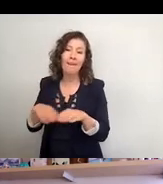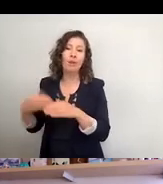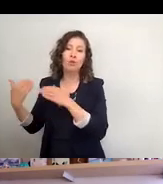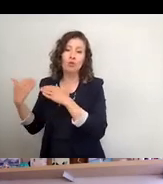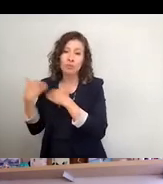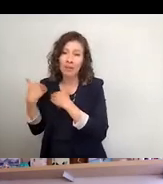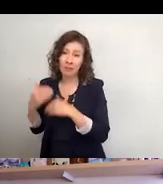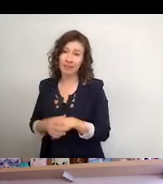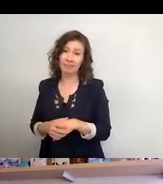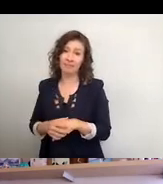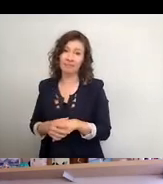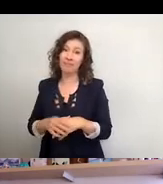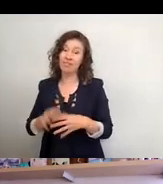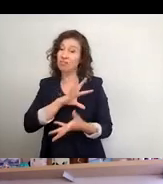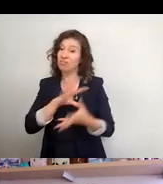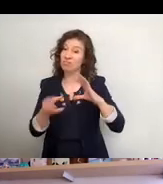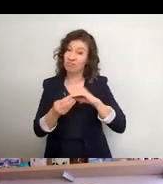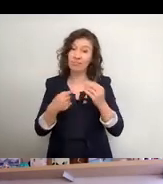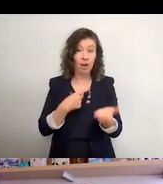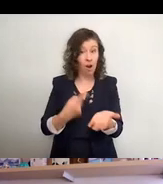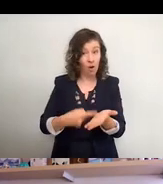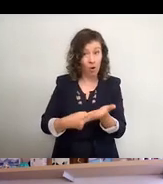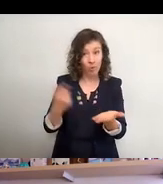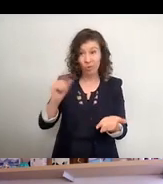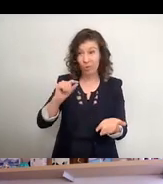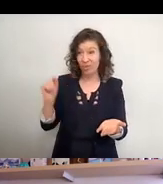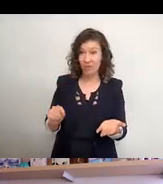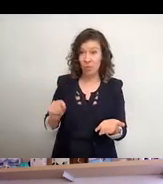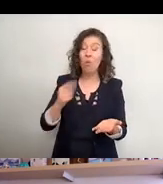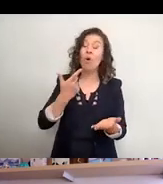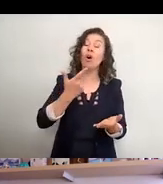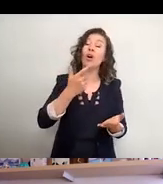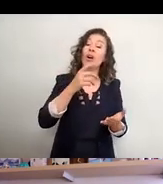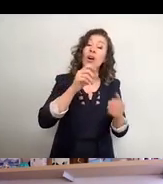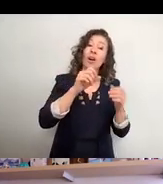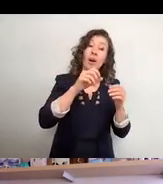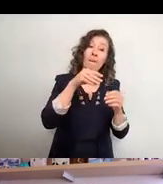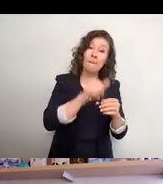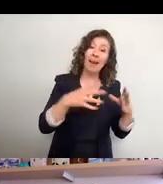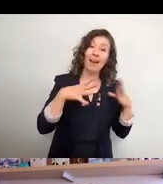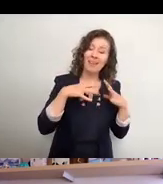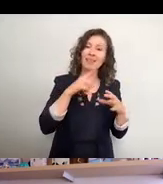So I'm going to argue that paid leave, therefore, is also a matter of racial justice and equity too.